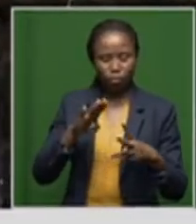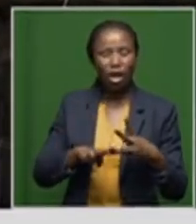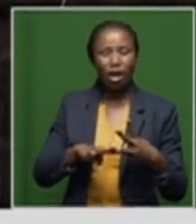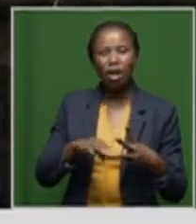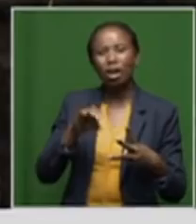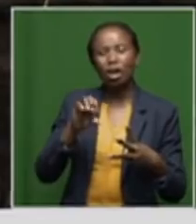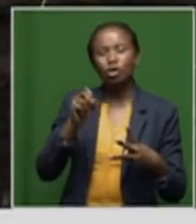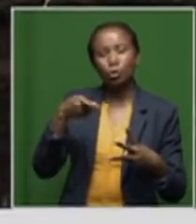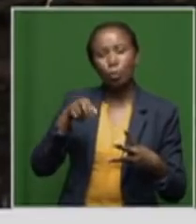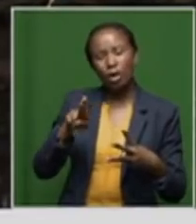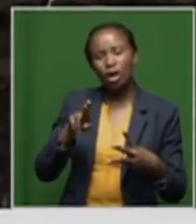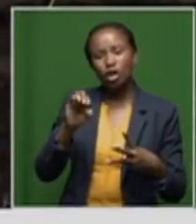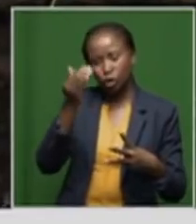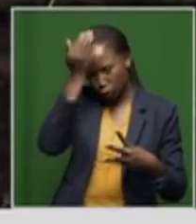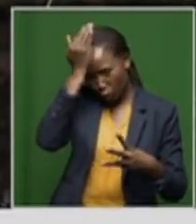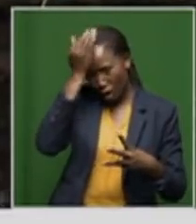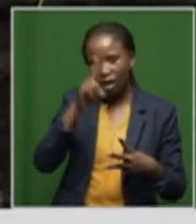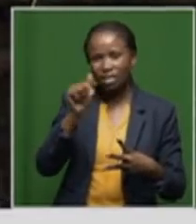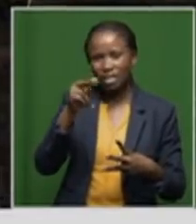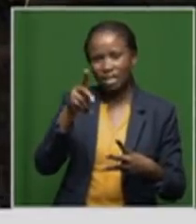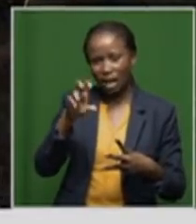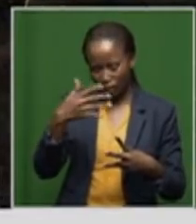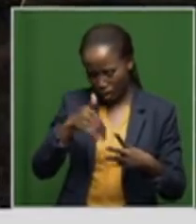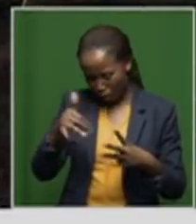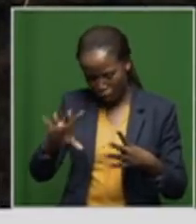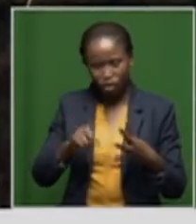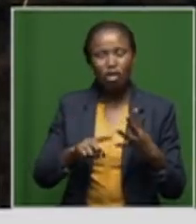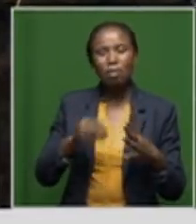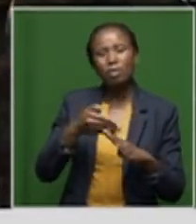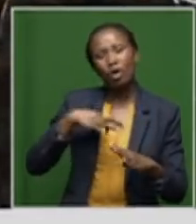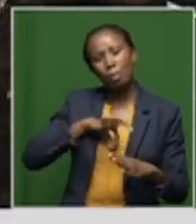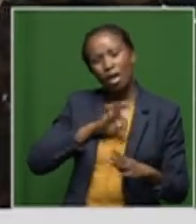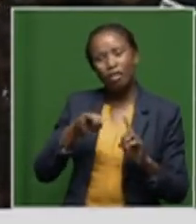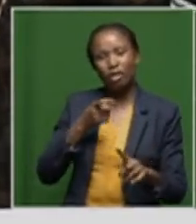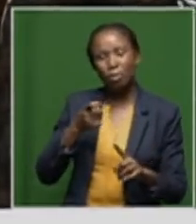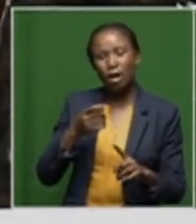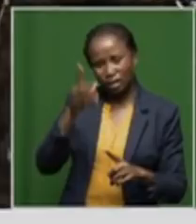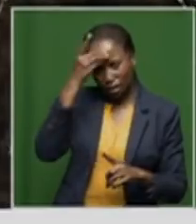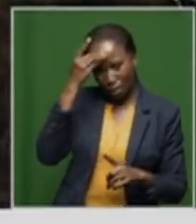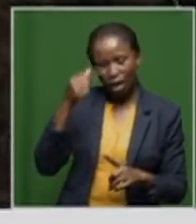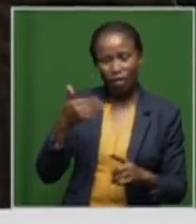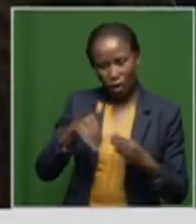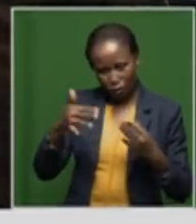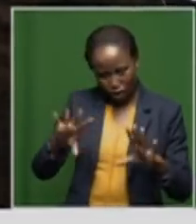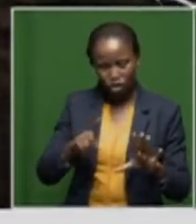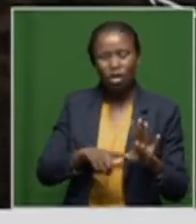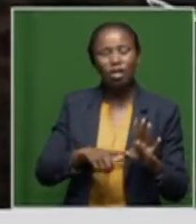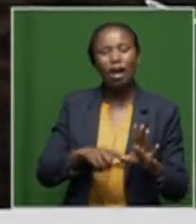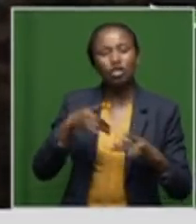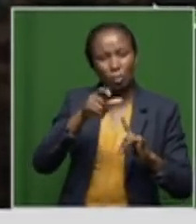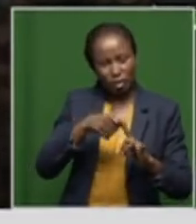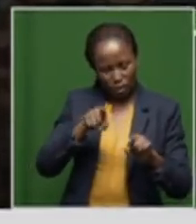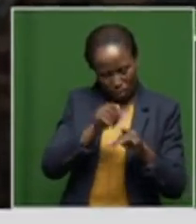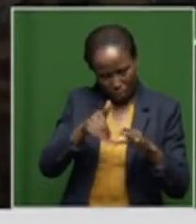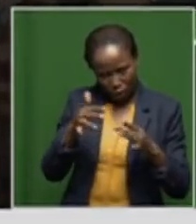Zuma has already walked out. Zandile Kumete has already walked out. The former mayor of eThekwini municipality and former regional chairperson. But